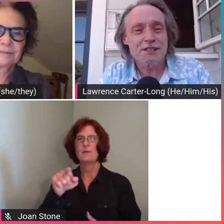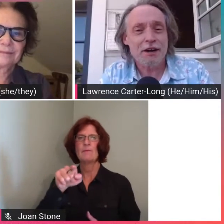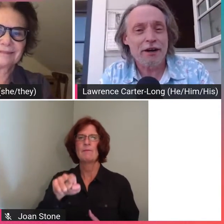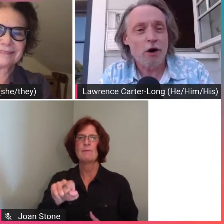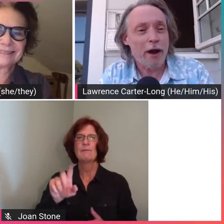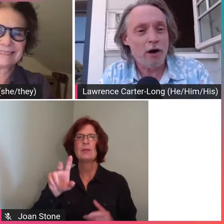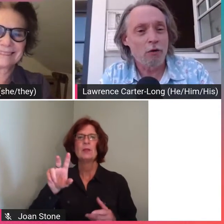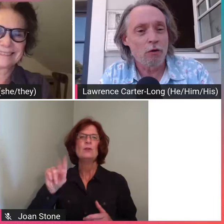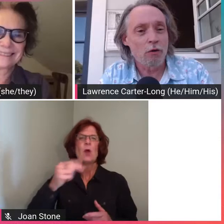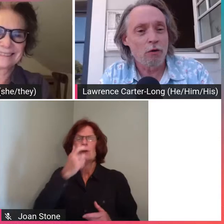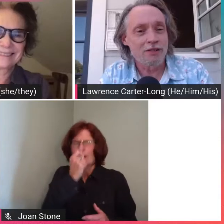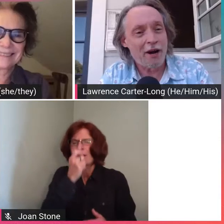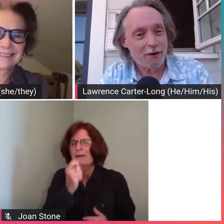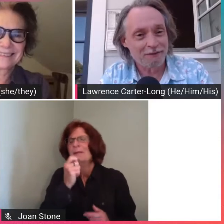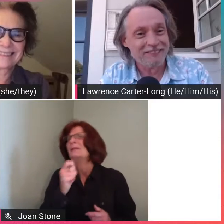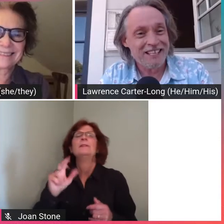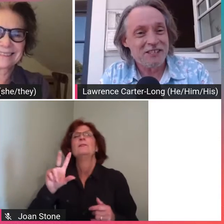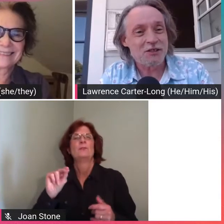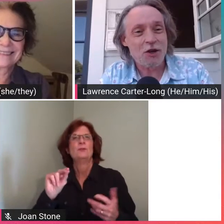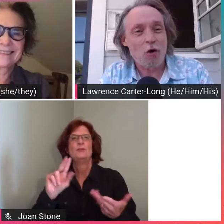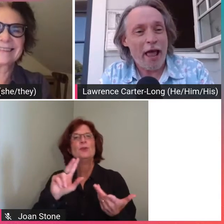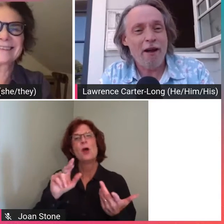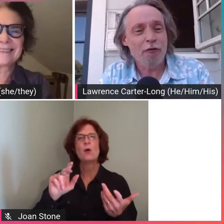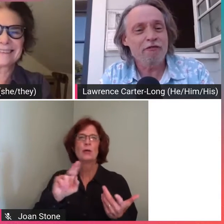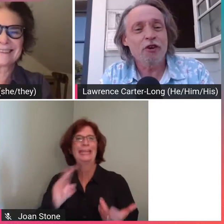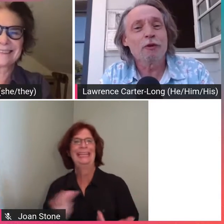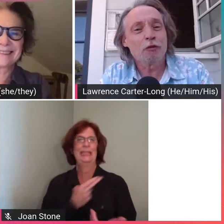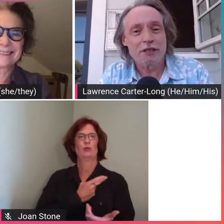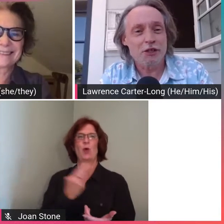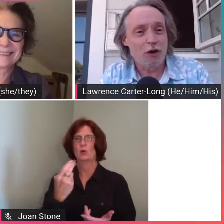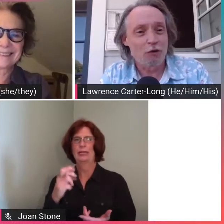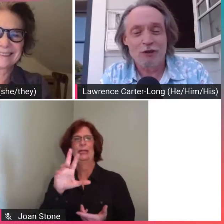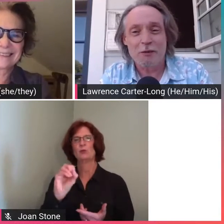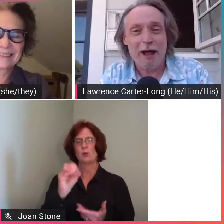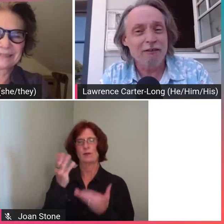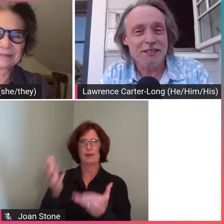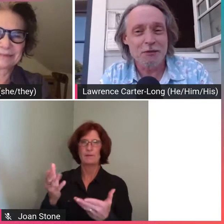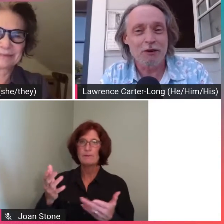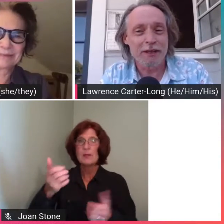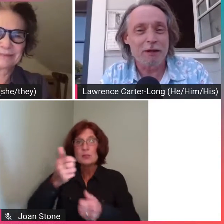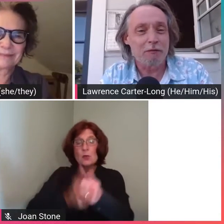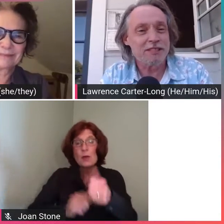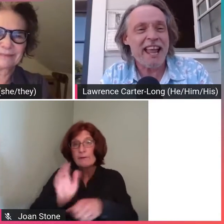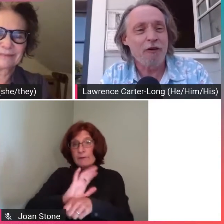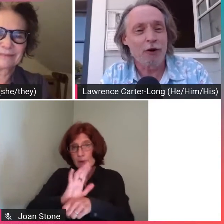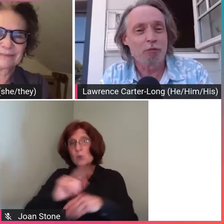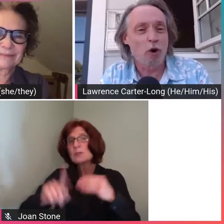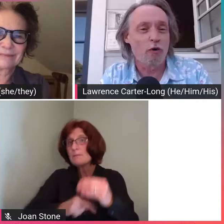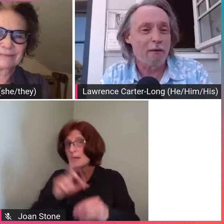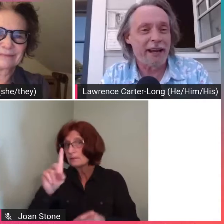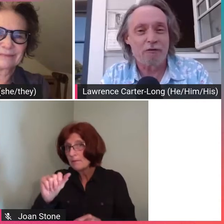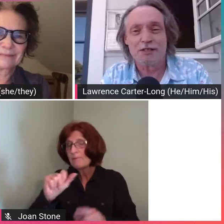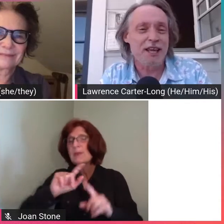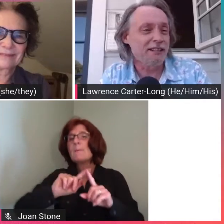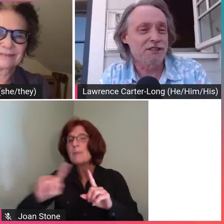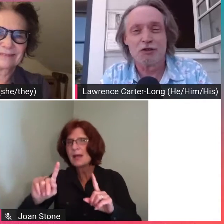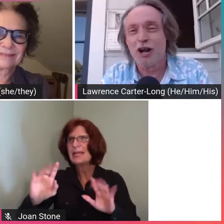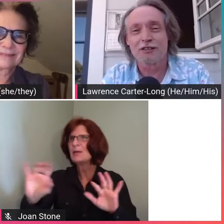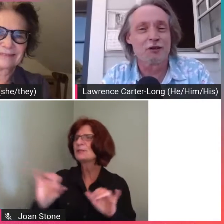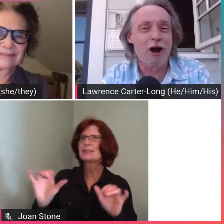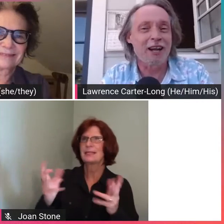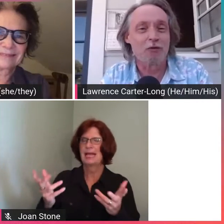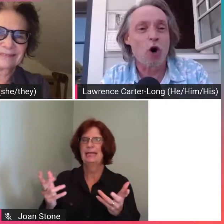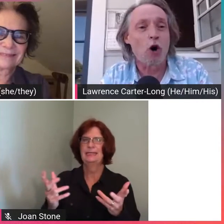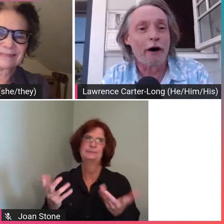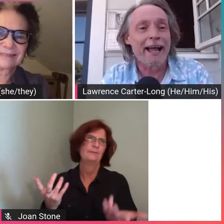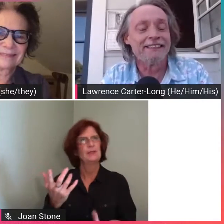handkerchief necessary, no heroism required. So every film that we showed was about disability, but it was counter programming. It was sex and